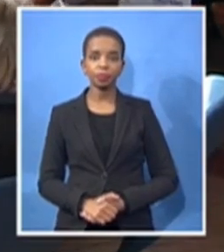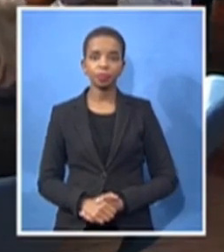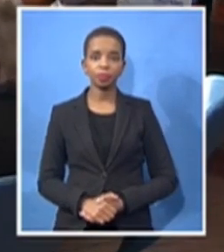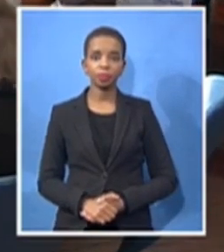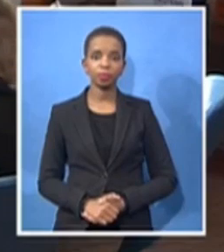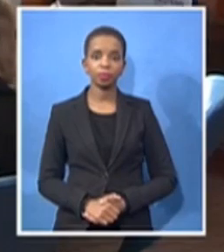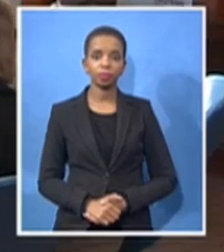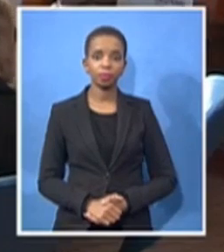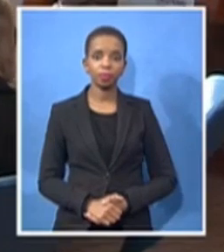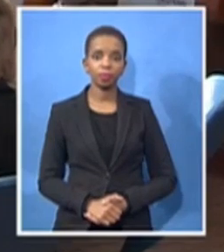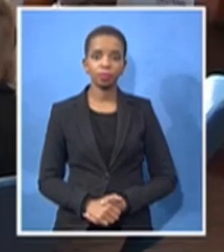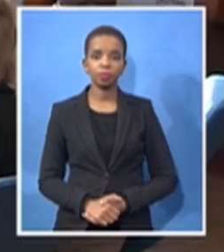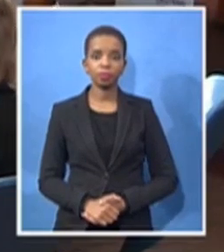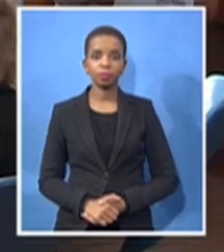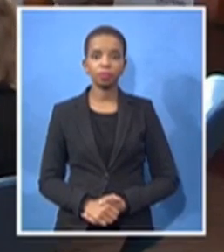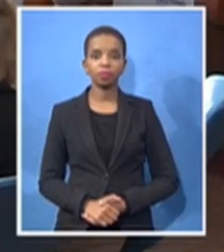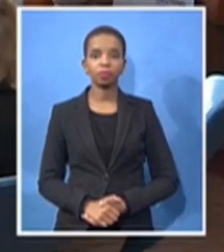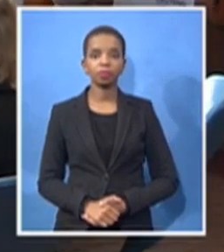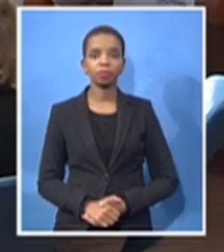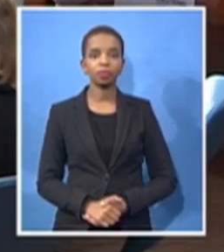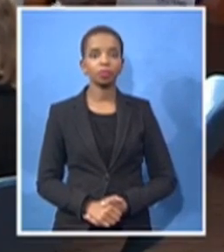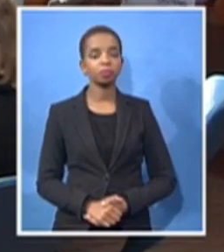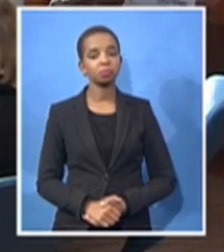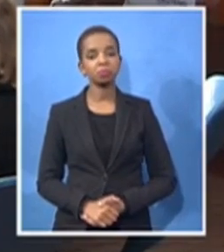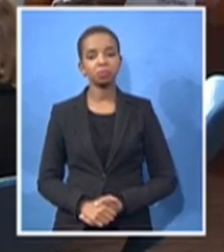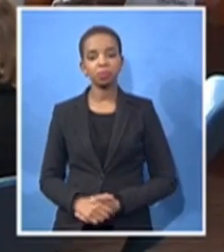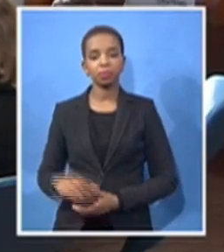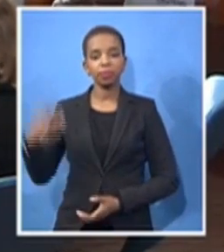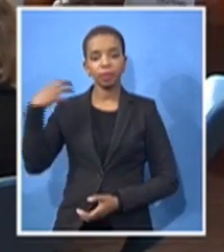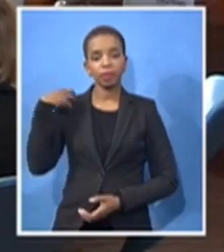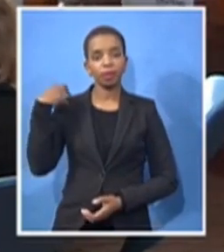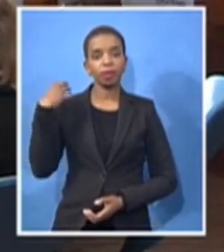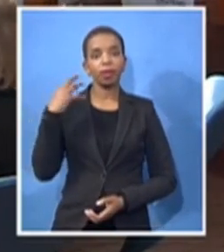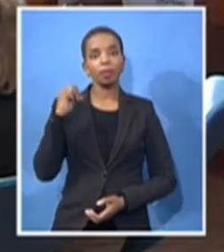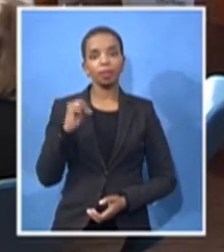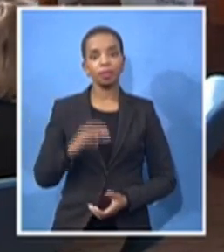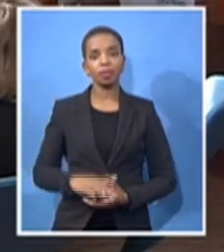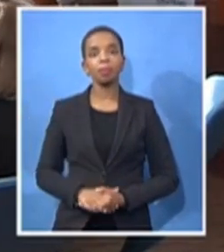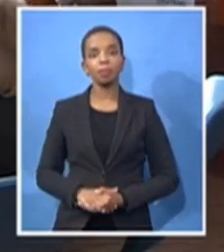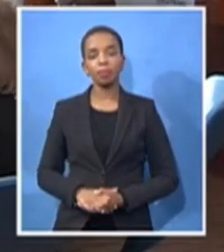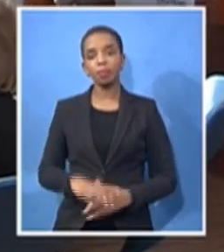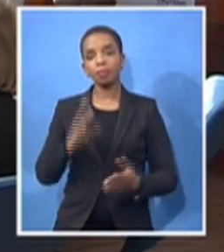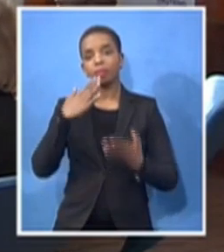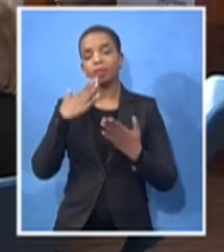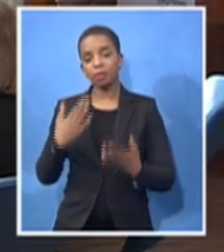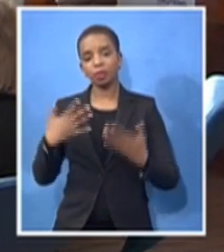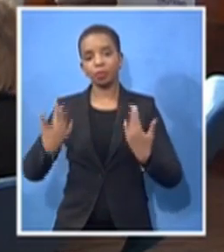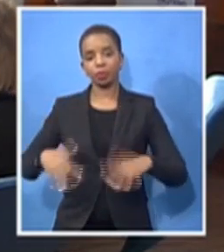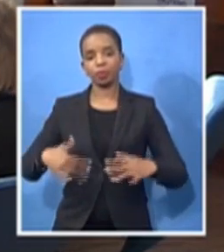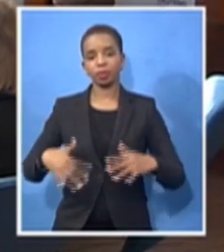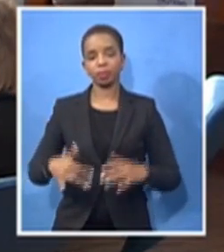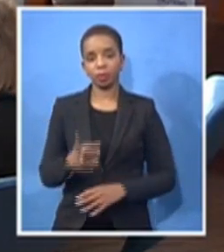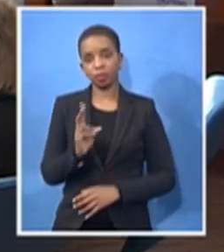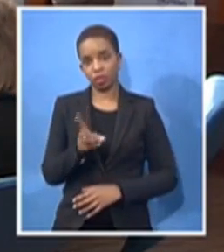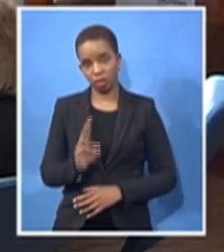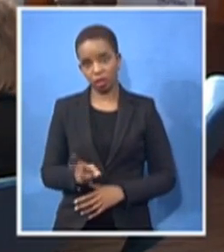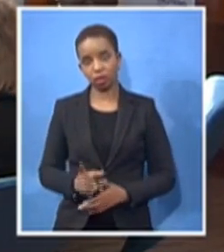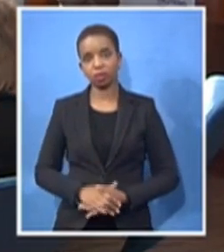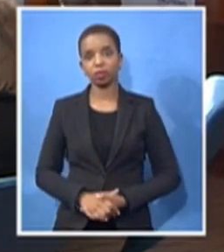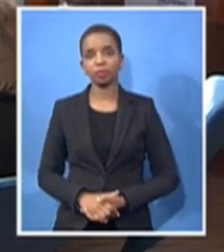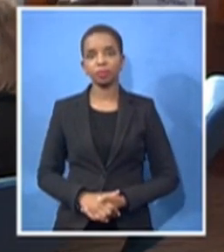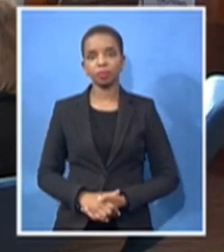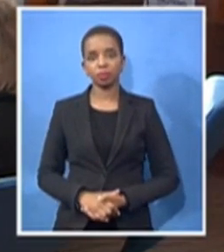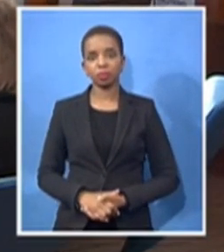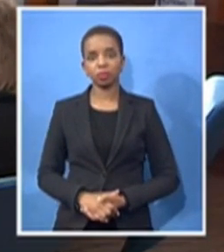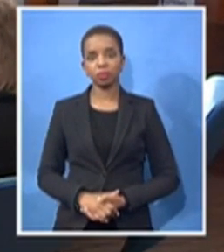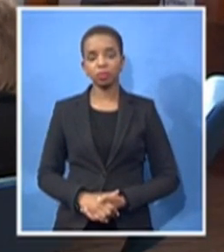Minister, thank you very much again for the good words to this